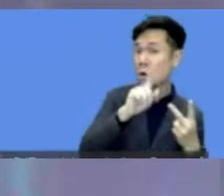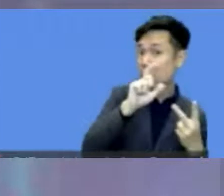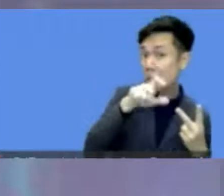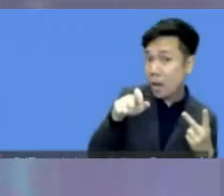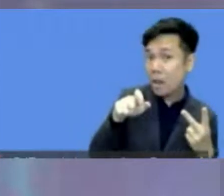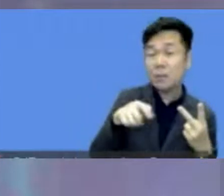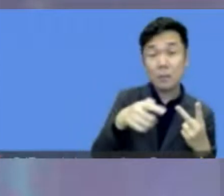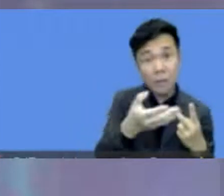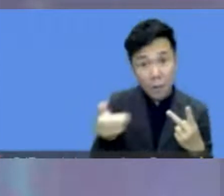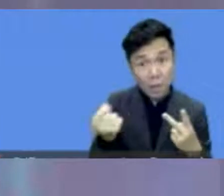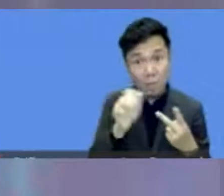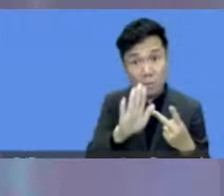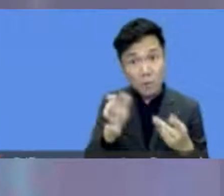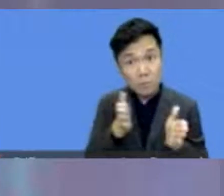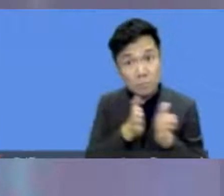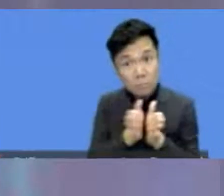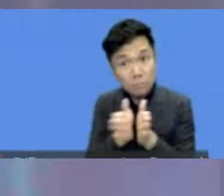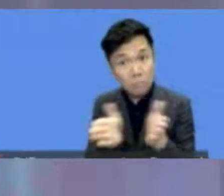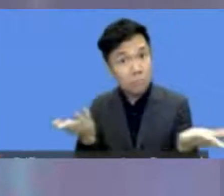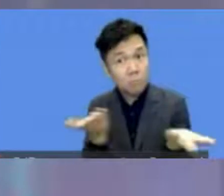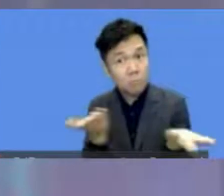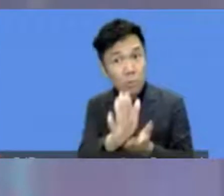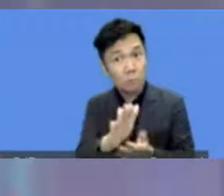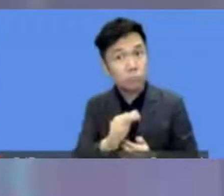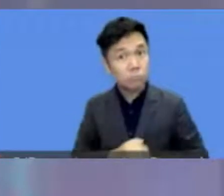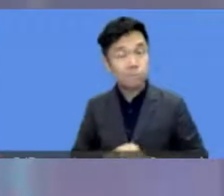situations, but anything off the top of your head? That was my question.